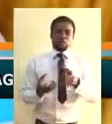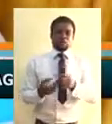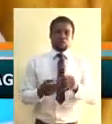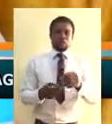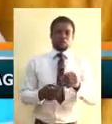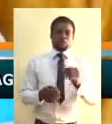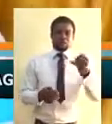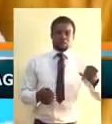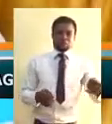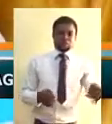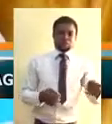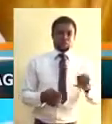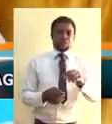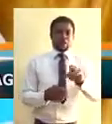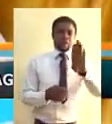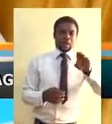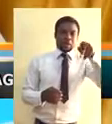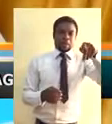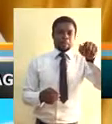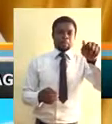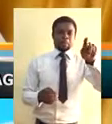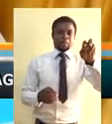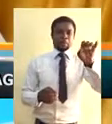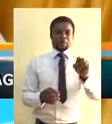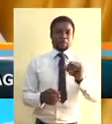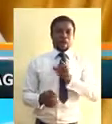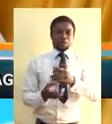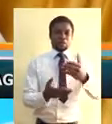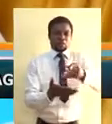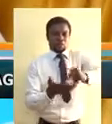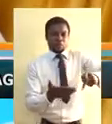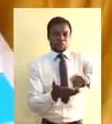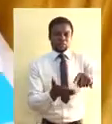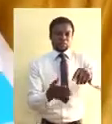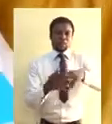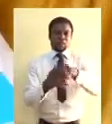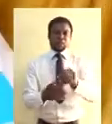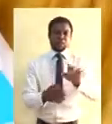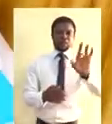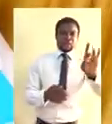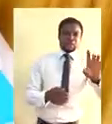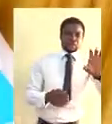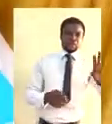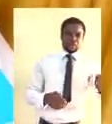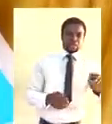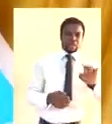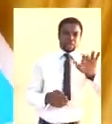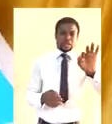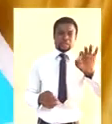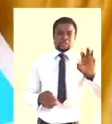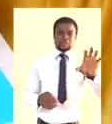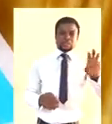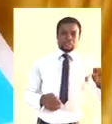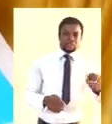my pattern? I drafted over here the cutouts. I'm going to cut this out. This is 8 centimeter, 19 centimeter,